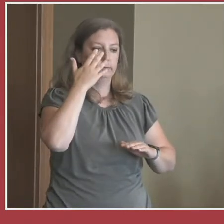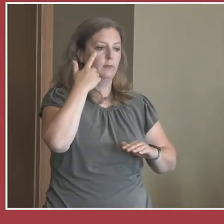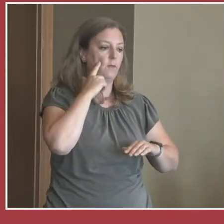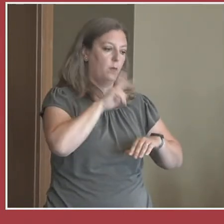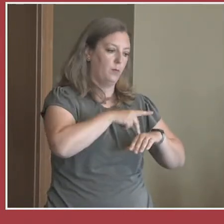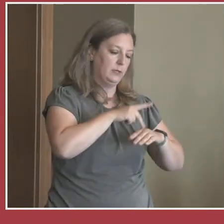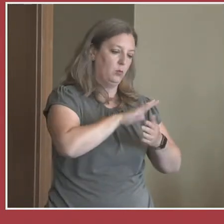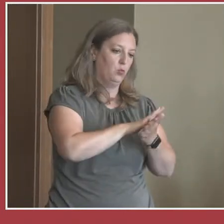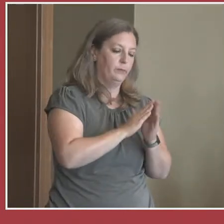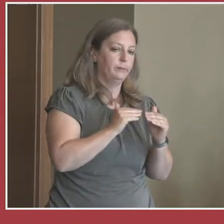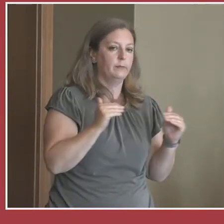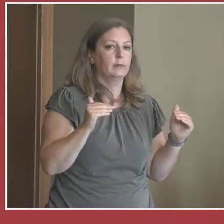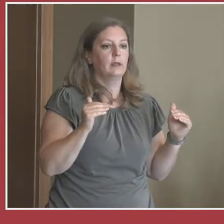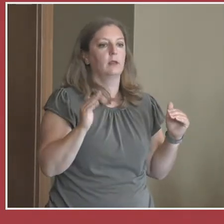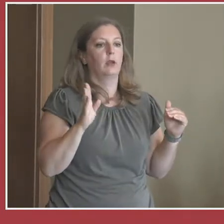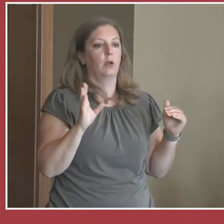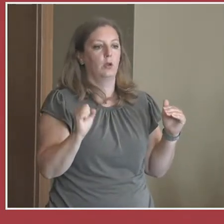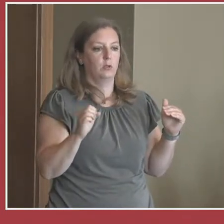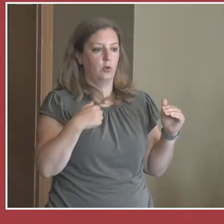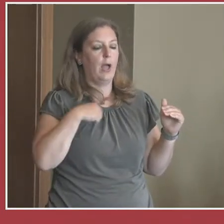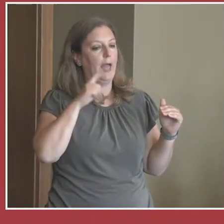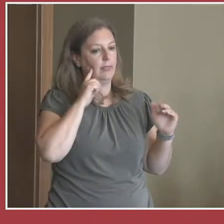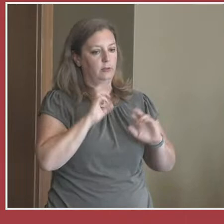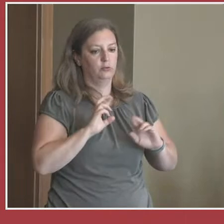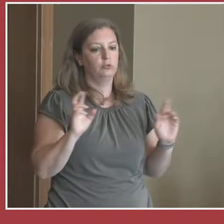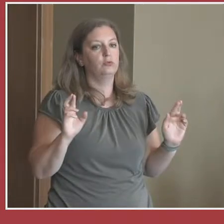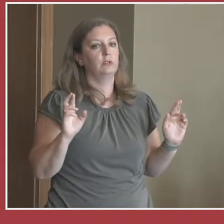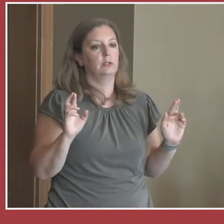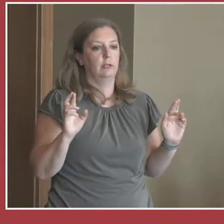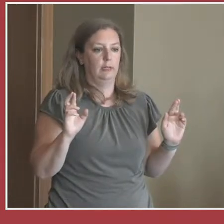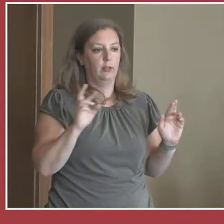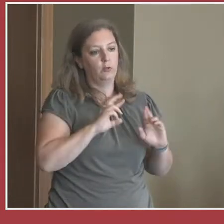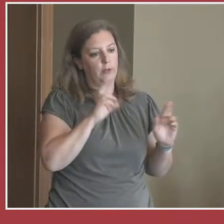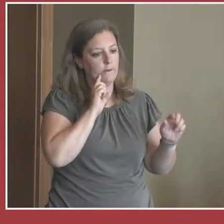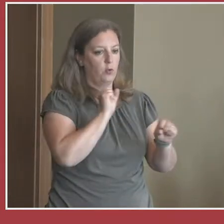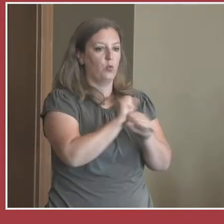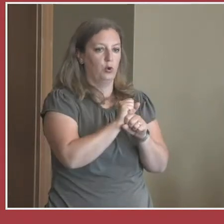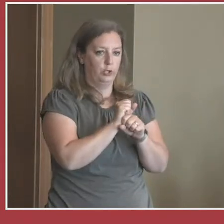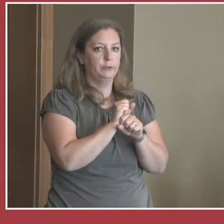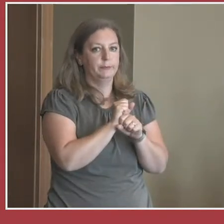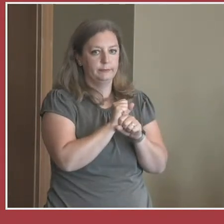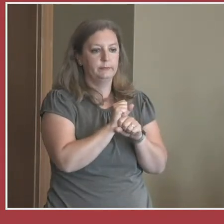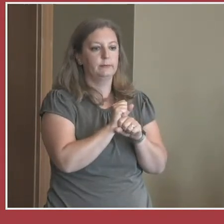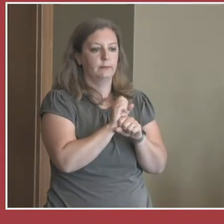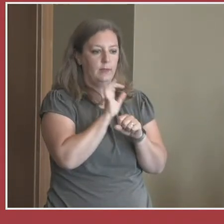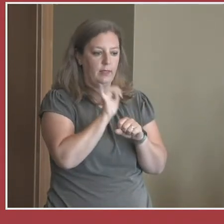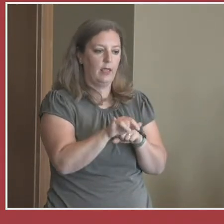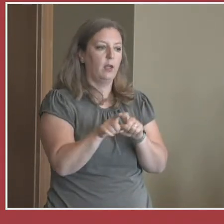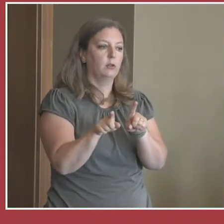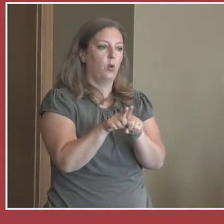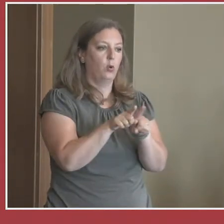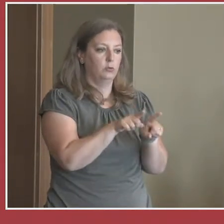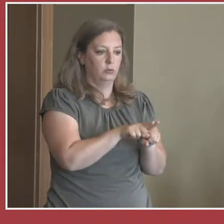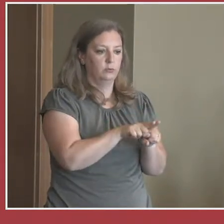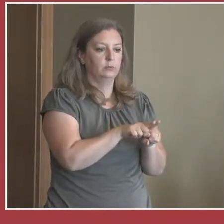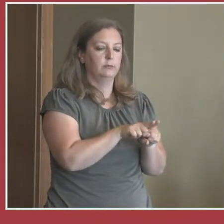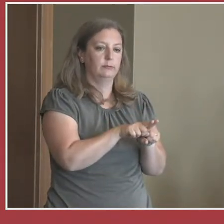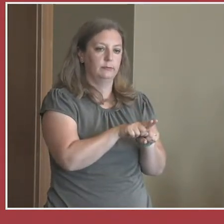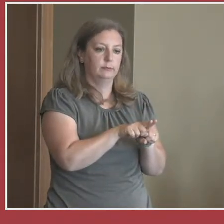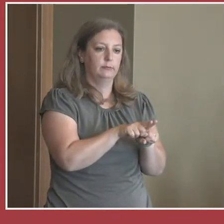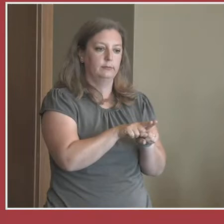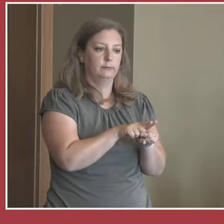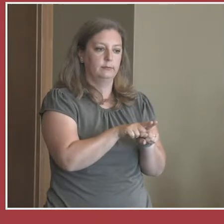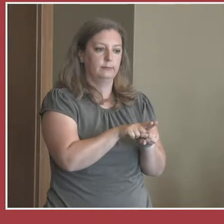school level. So I think they're ready, and they're ready to do the work. And that was also